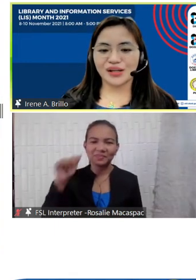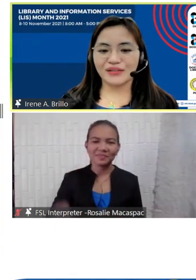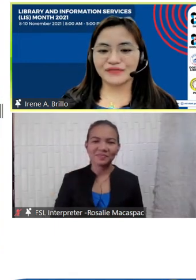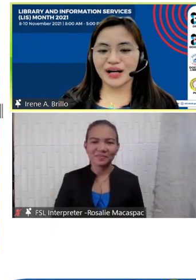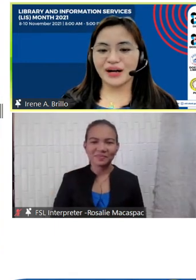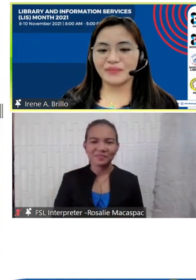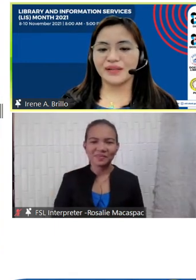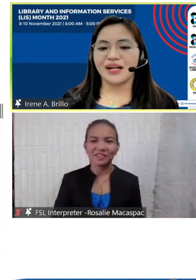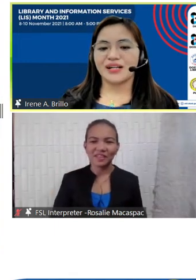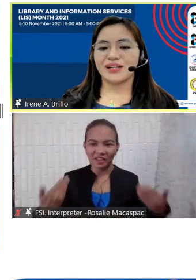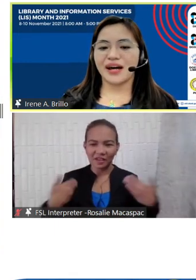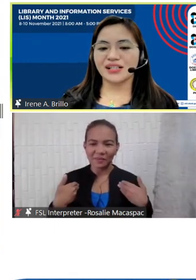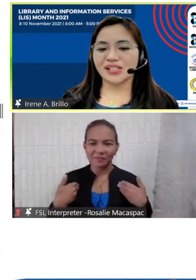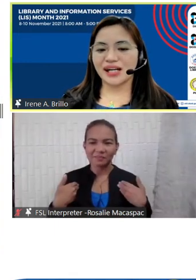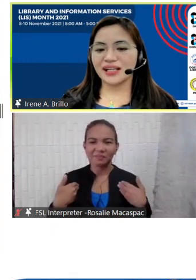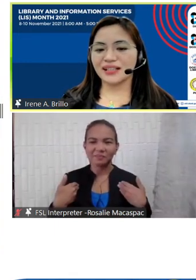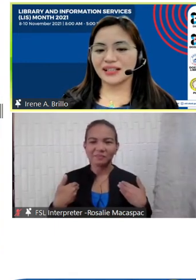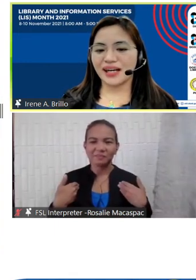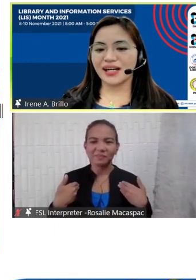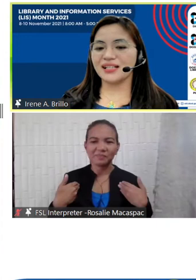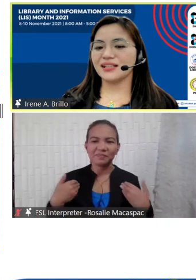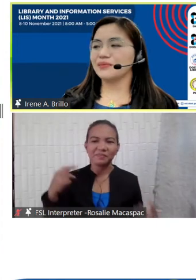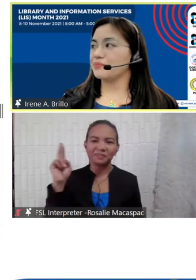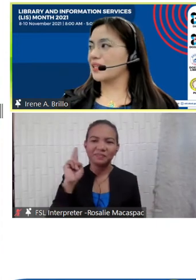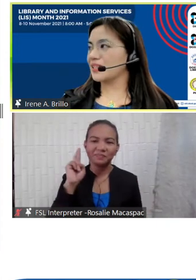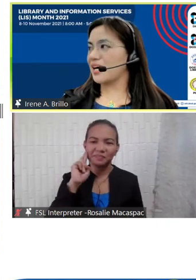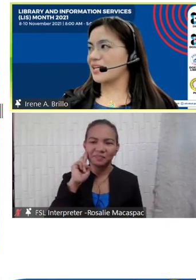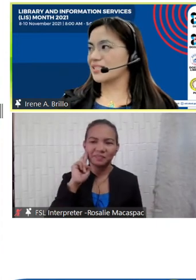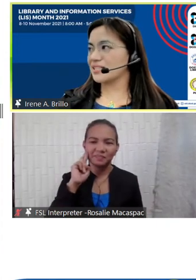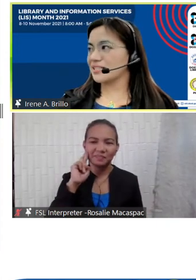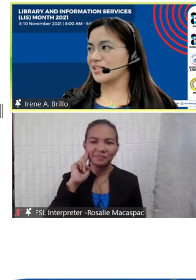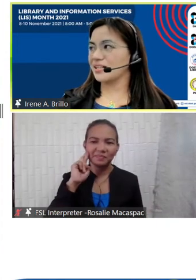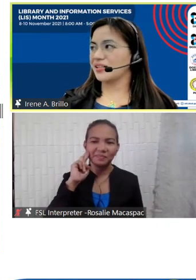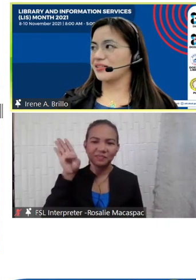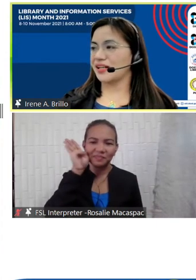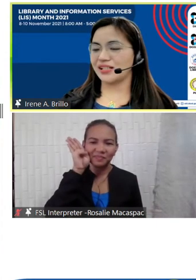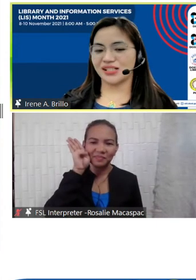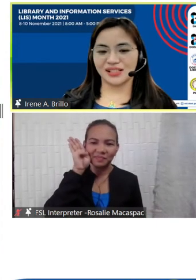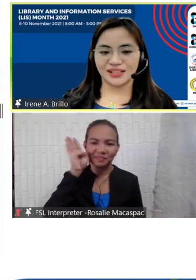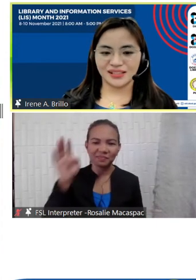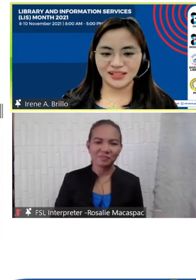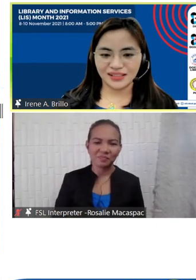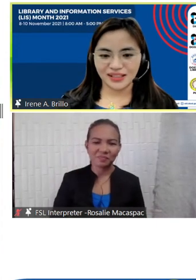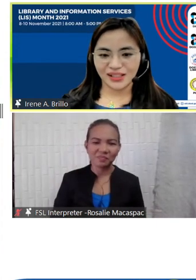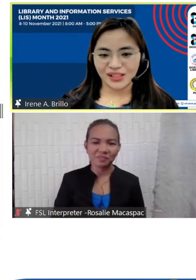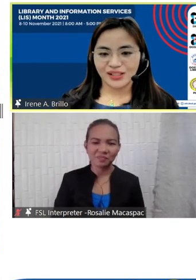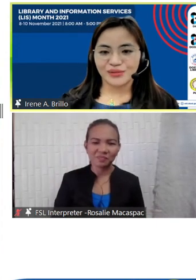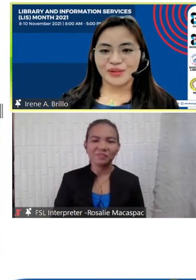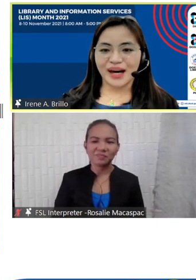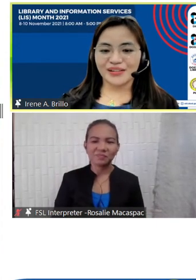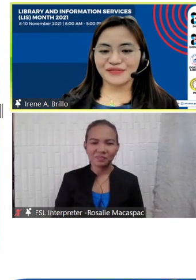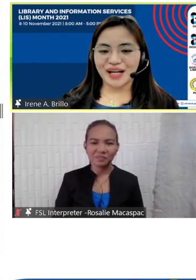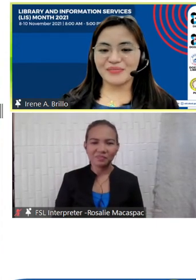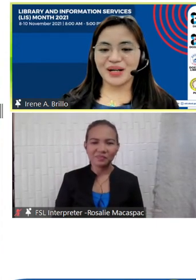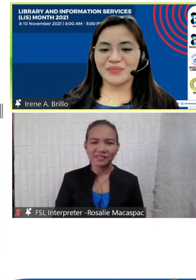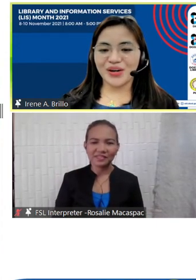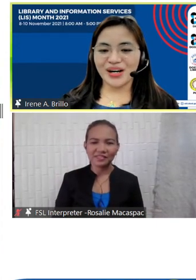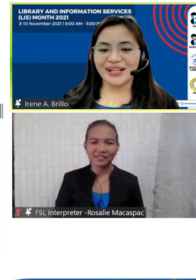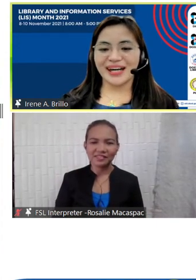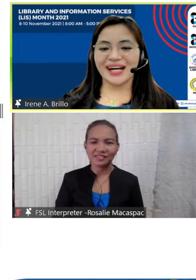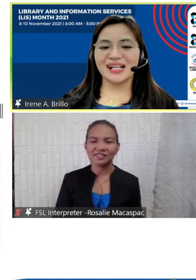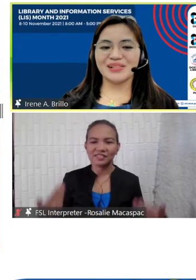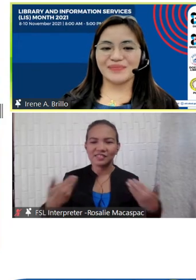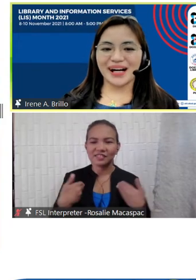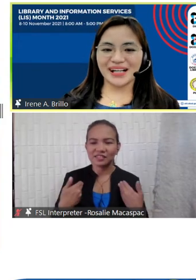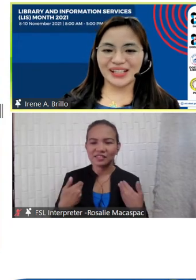We also have from Rachel Gail Bagtas. Rachel. We have from